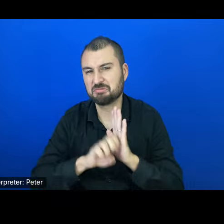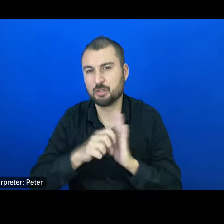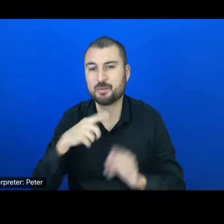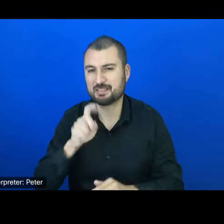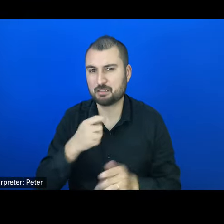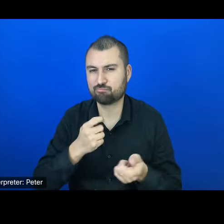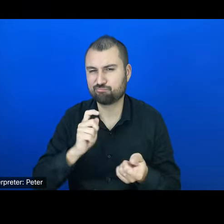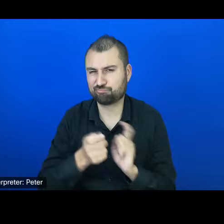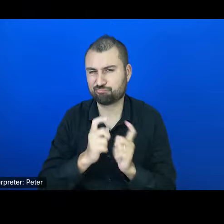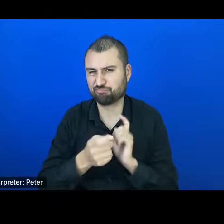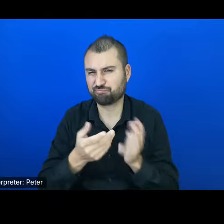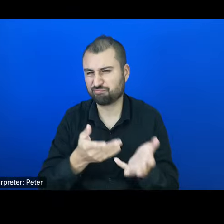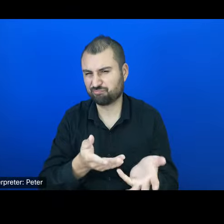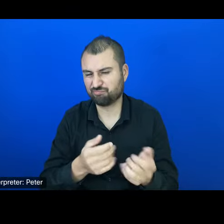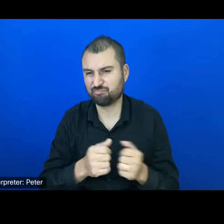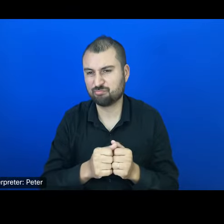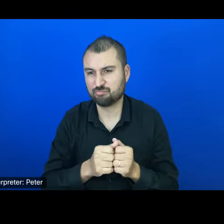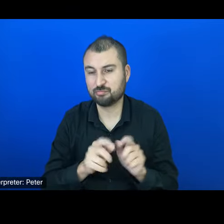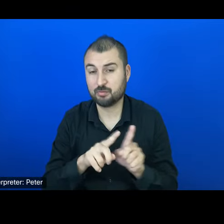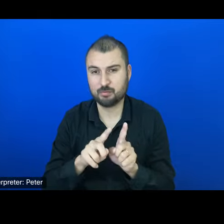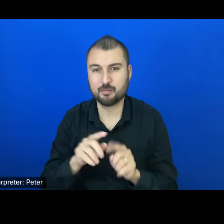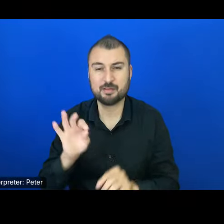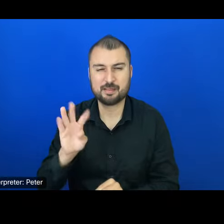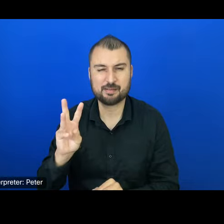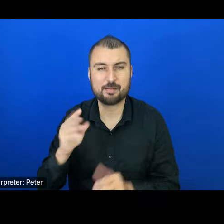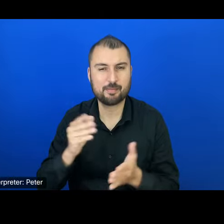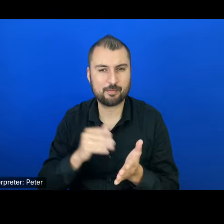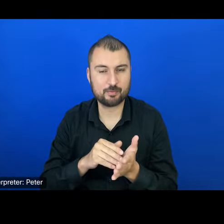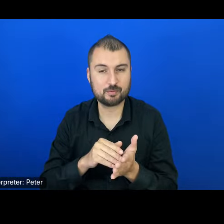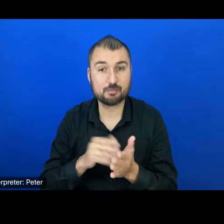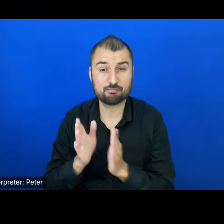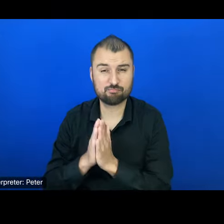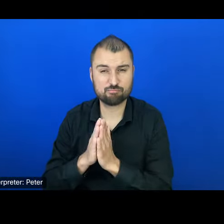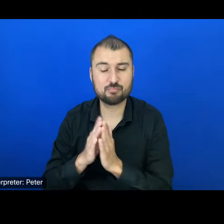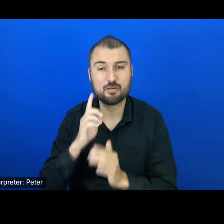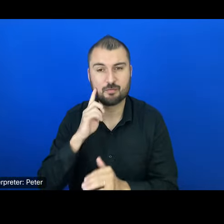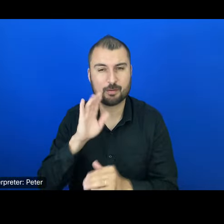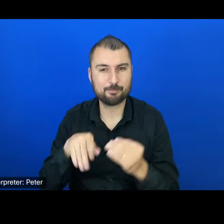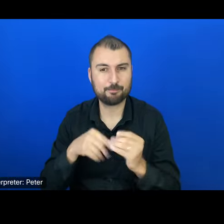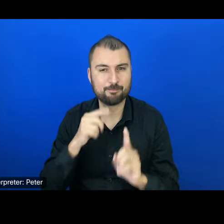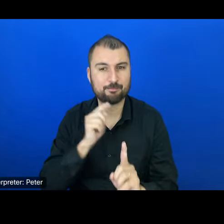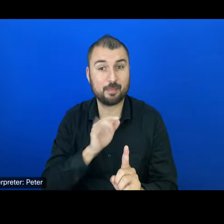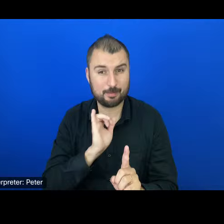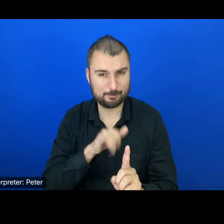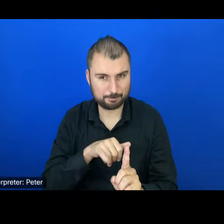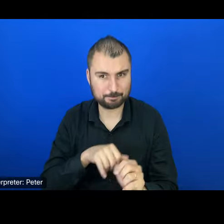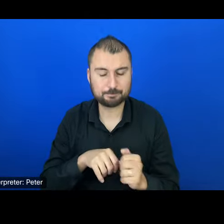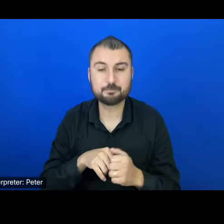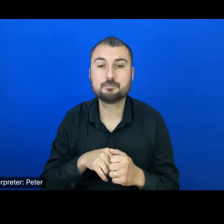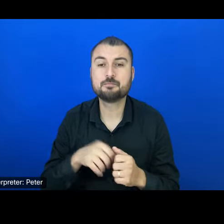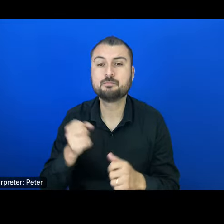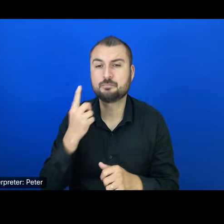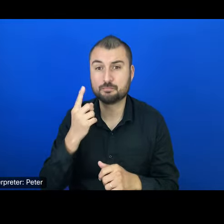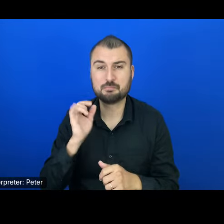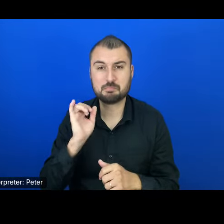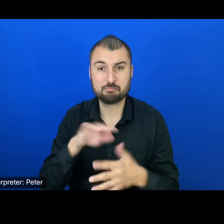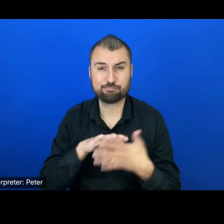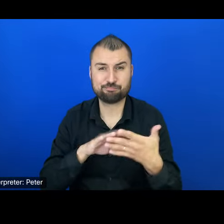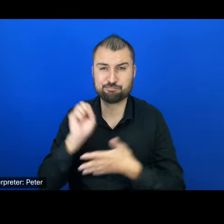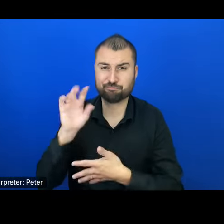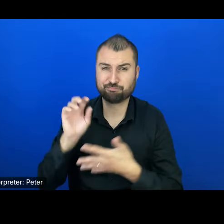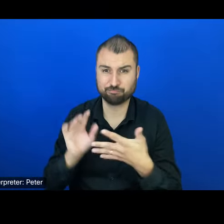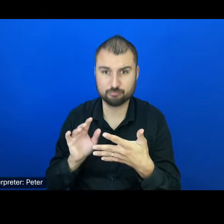changes. And some 96,000 is what's being requested addition for that. Those make up my base